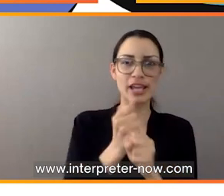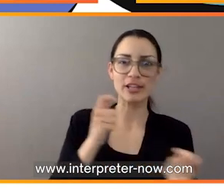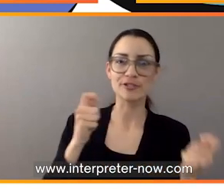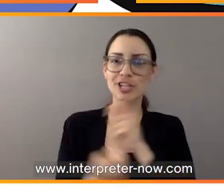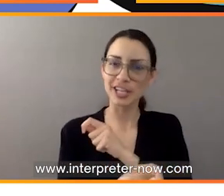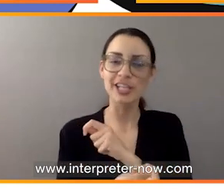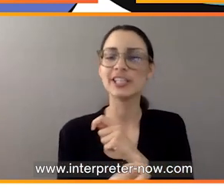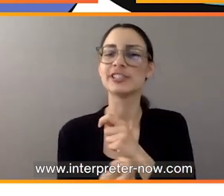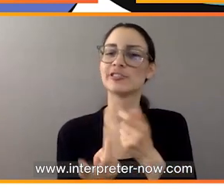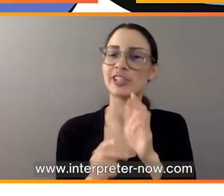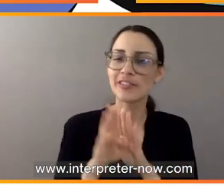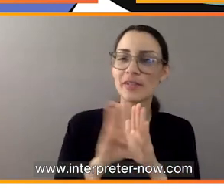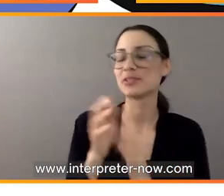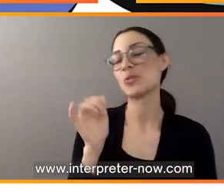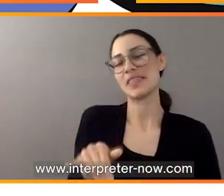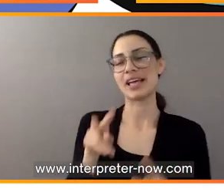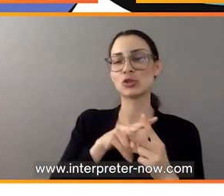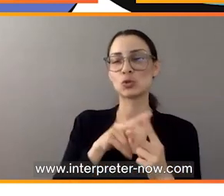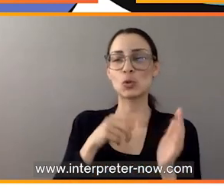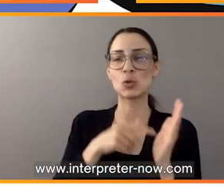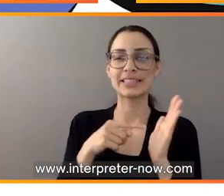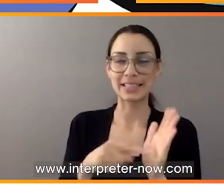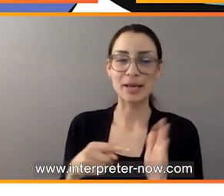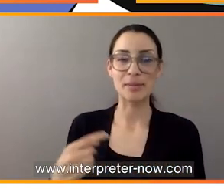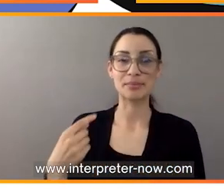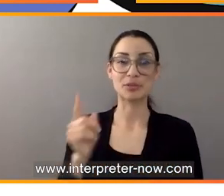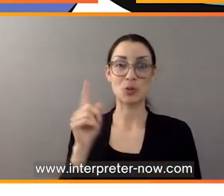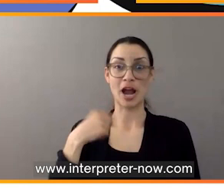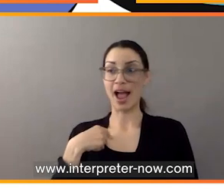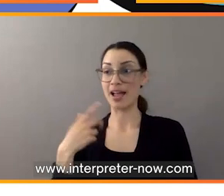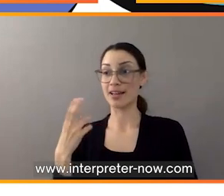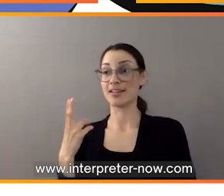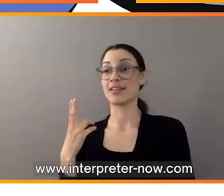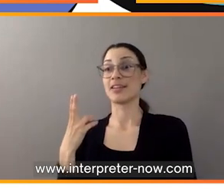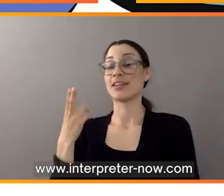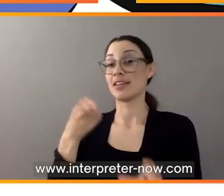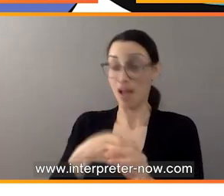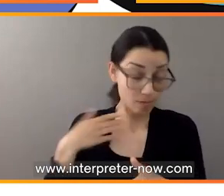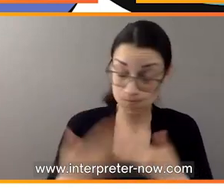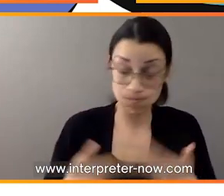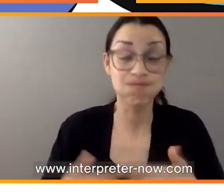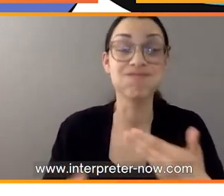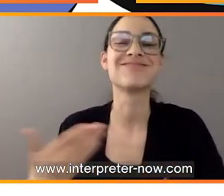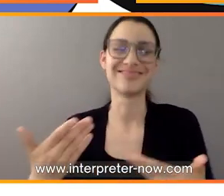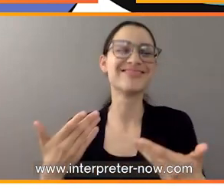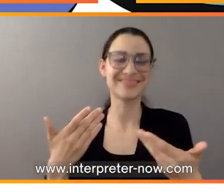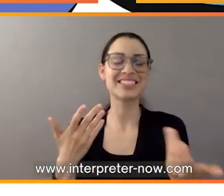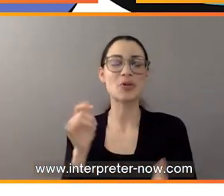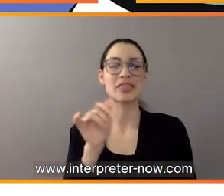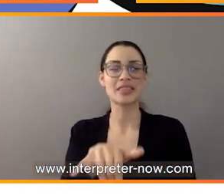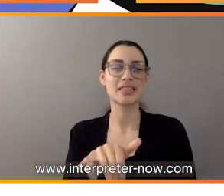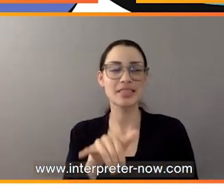of walking in, you know, like literally hit the ground running, right? These are the kinds of culture changes that need to